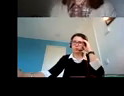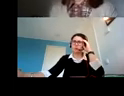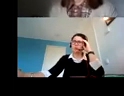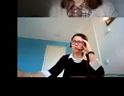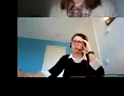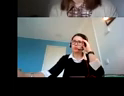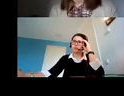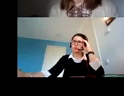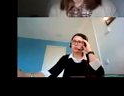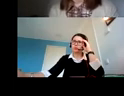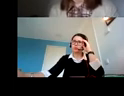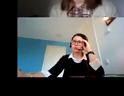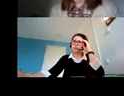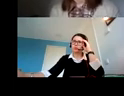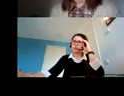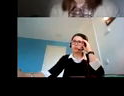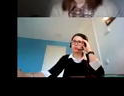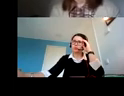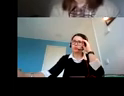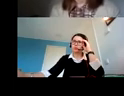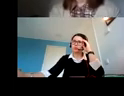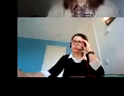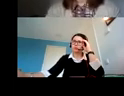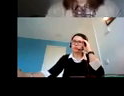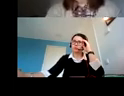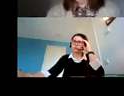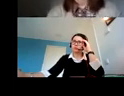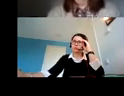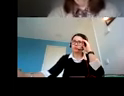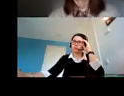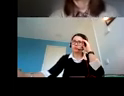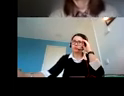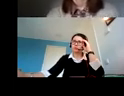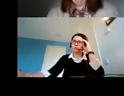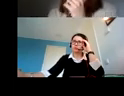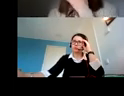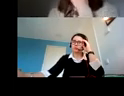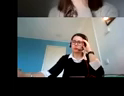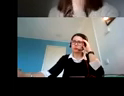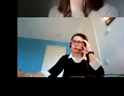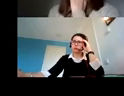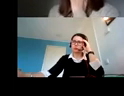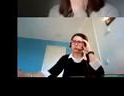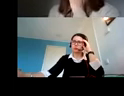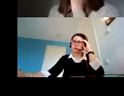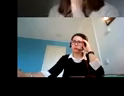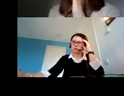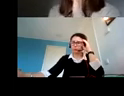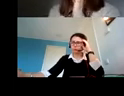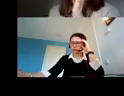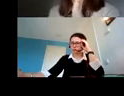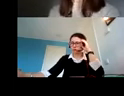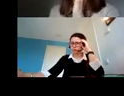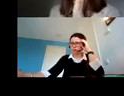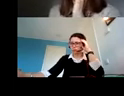is definitely really interesting. And we have among the following speakers some experts on that. And that's again,